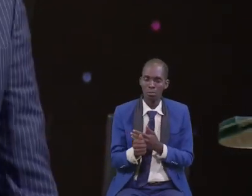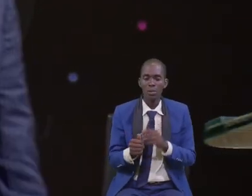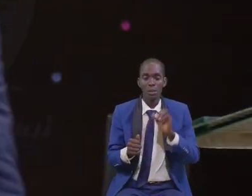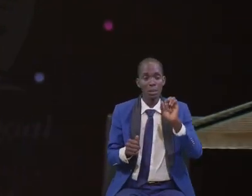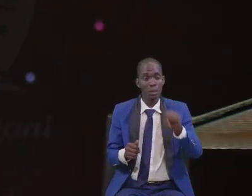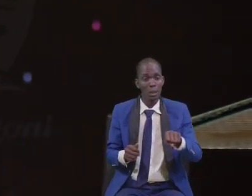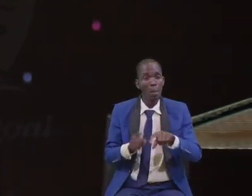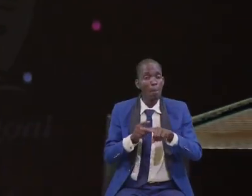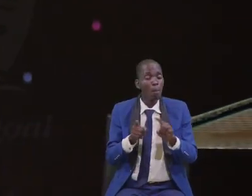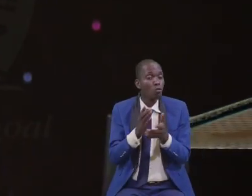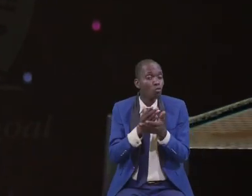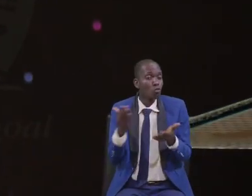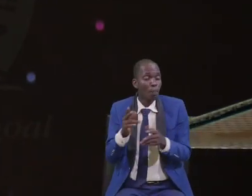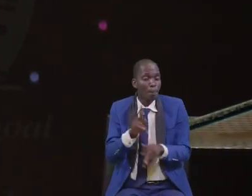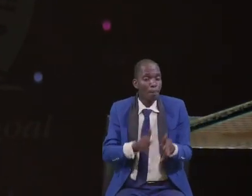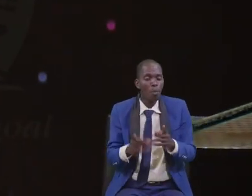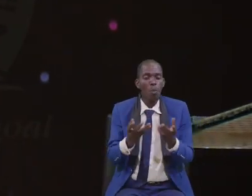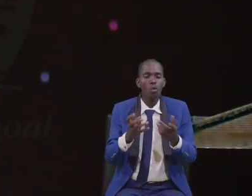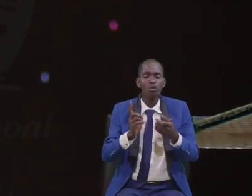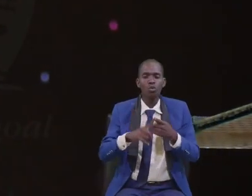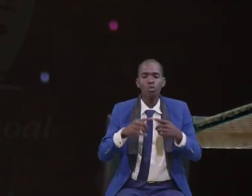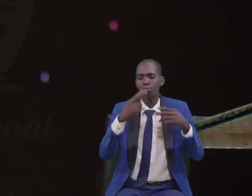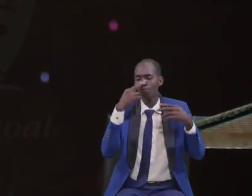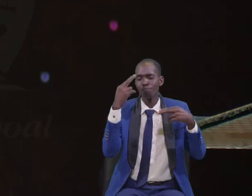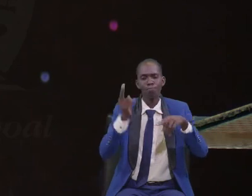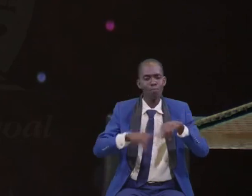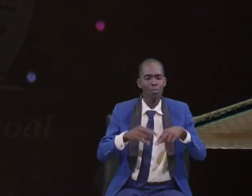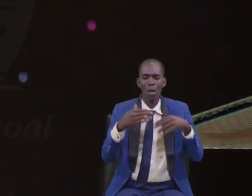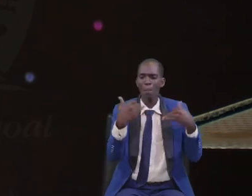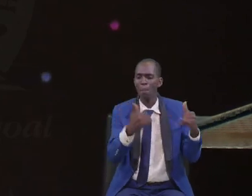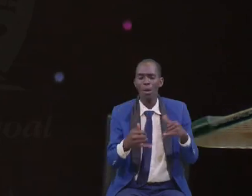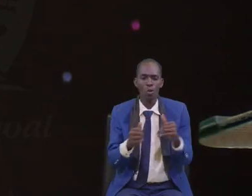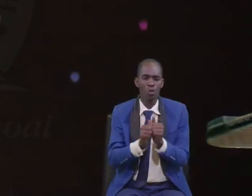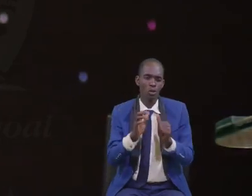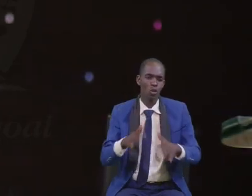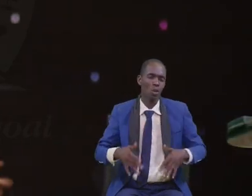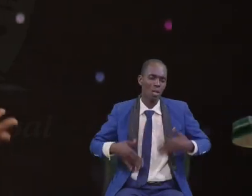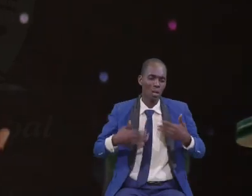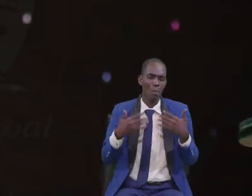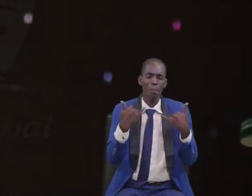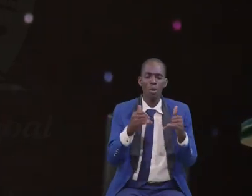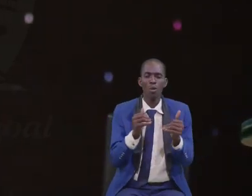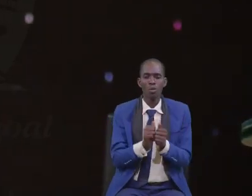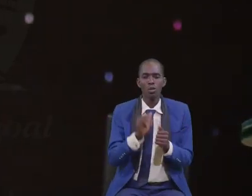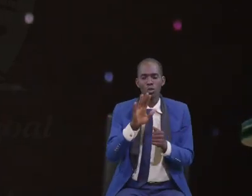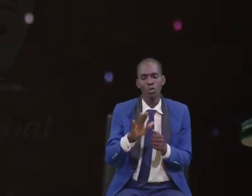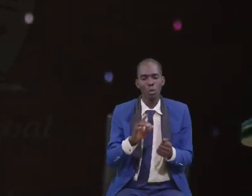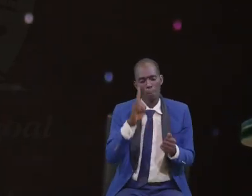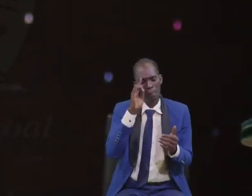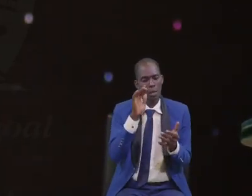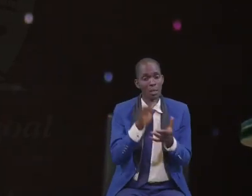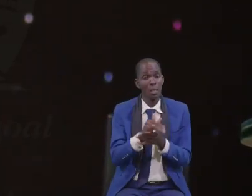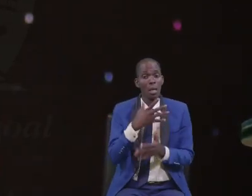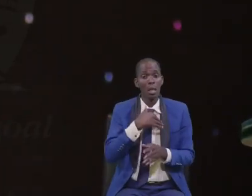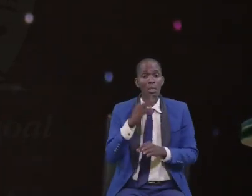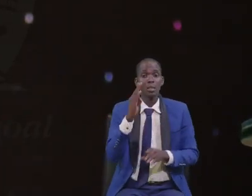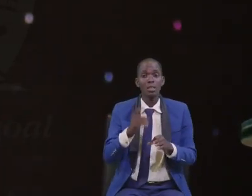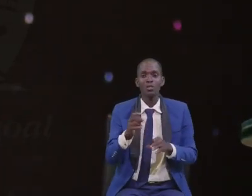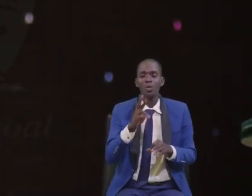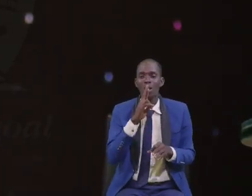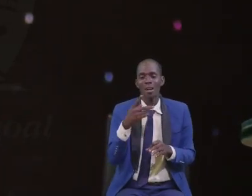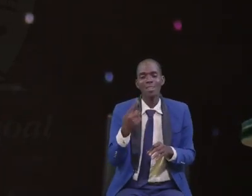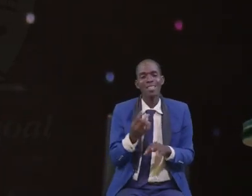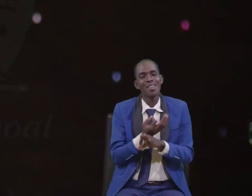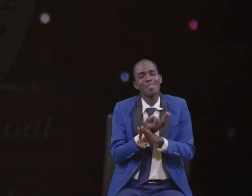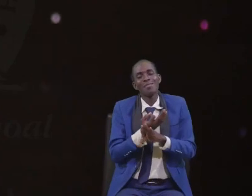just want to gamble with your life or with your conviction. And if you are the frivolous type, if you are the